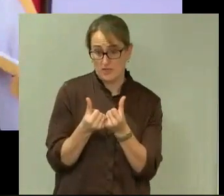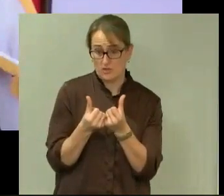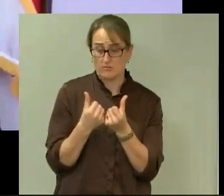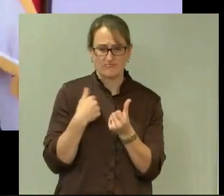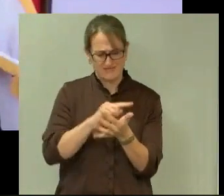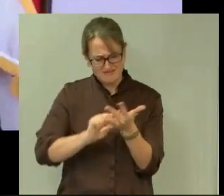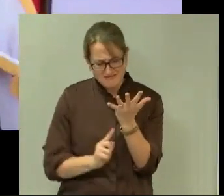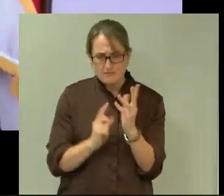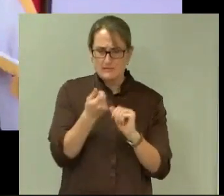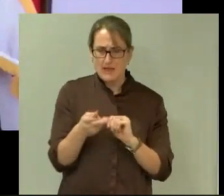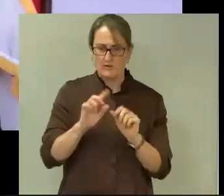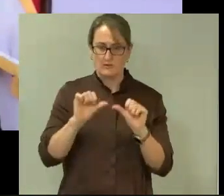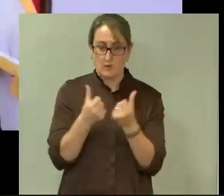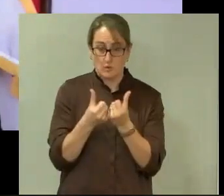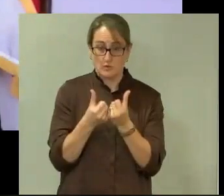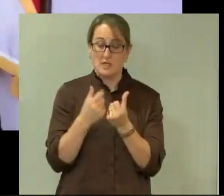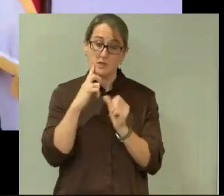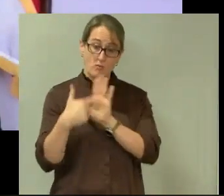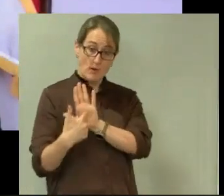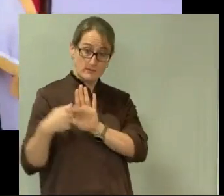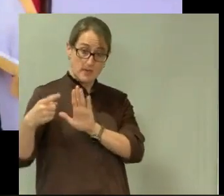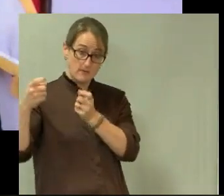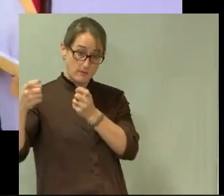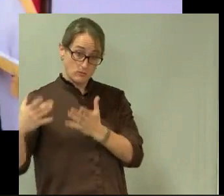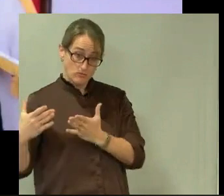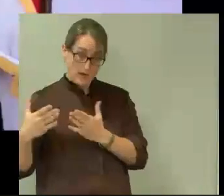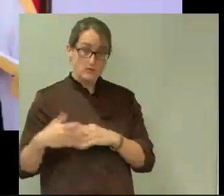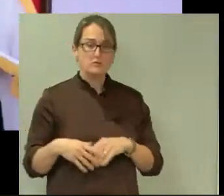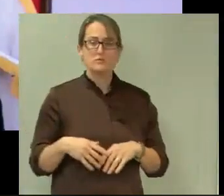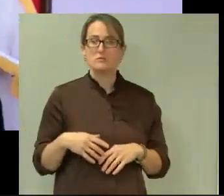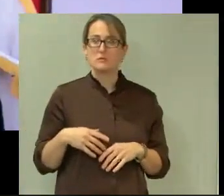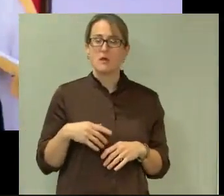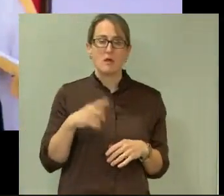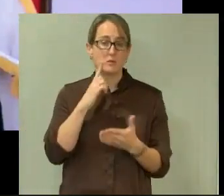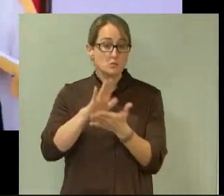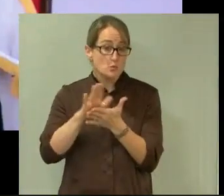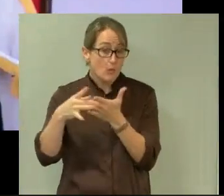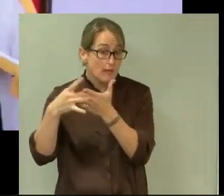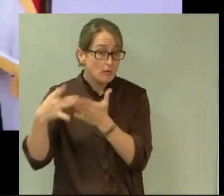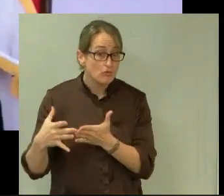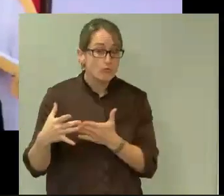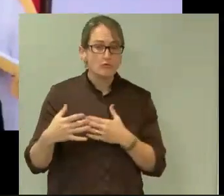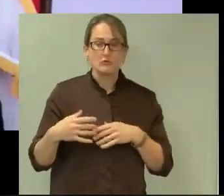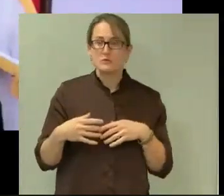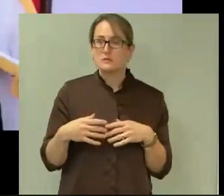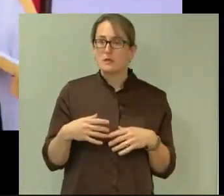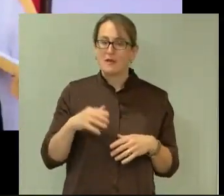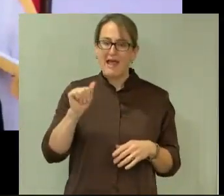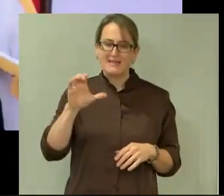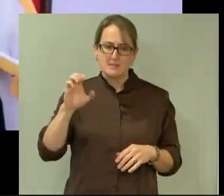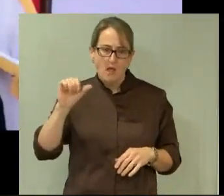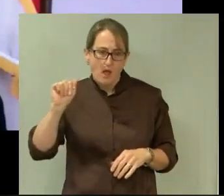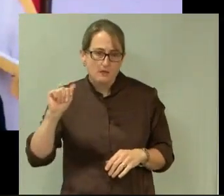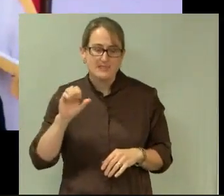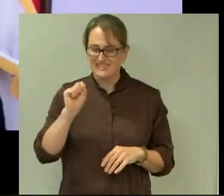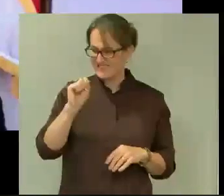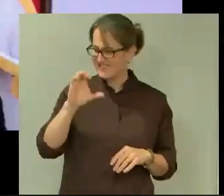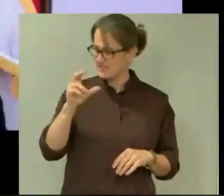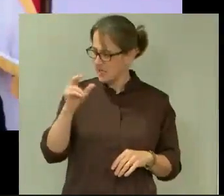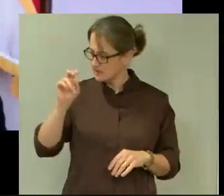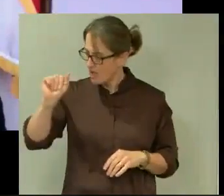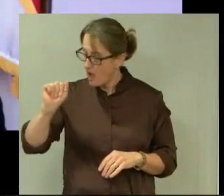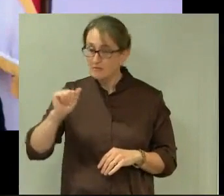that represent administrators and school leaders, AXA and CSESA, the Small